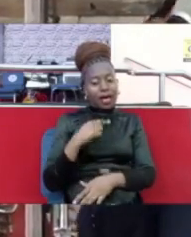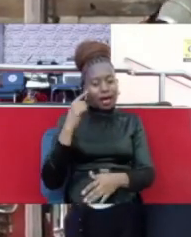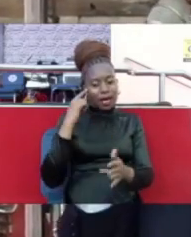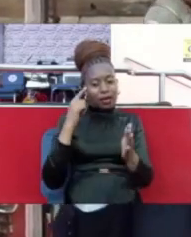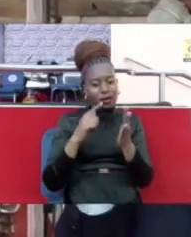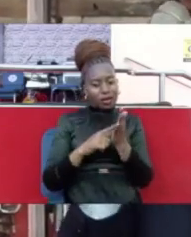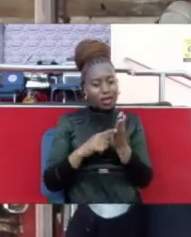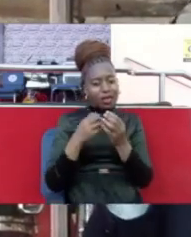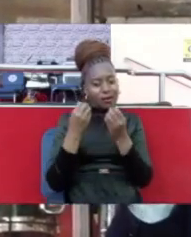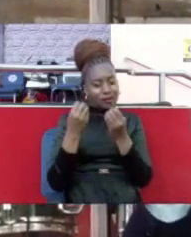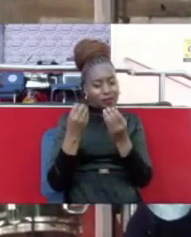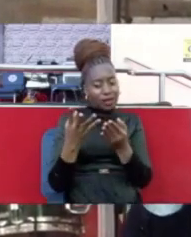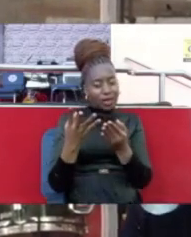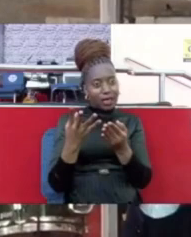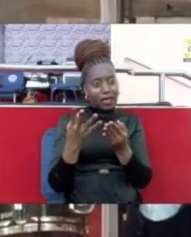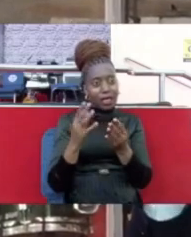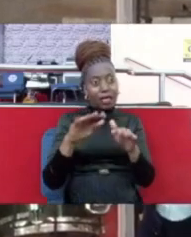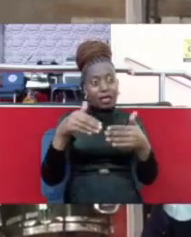tithers.